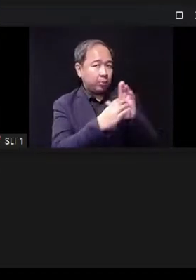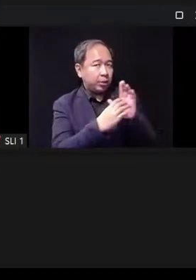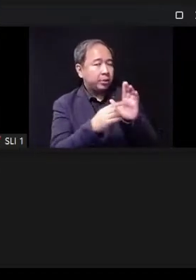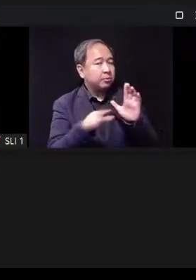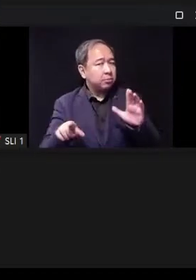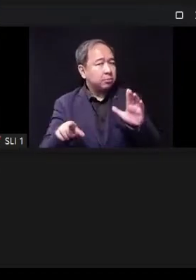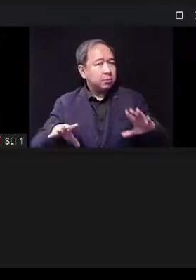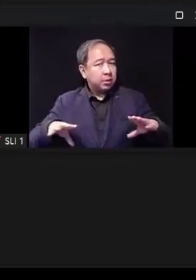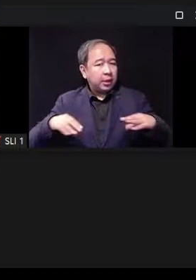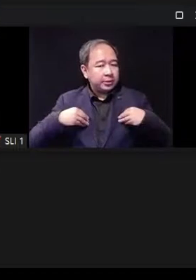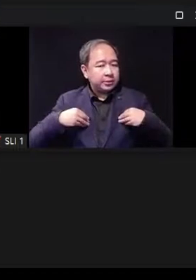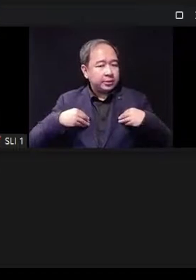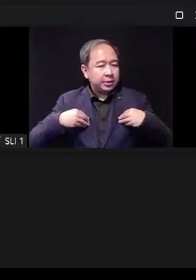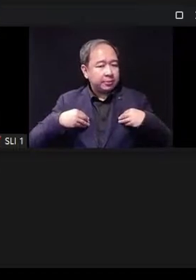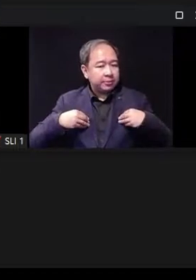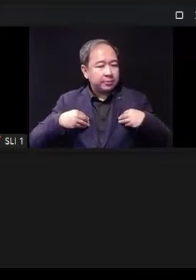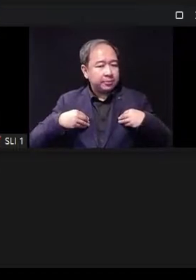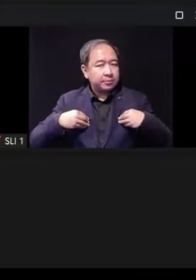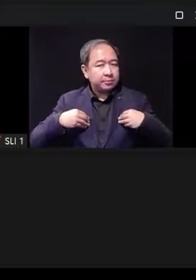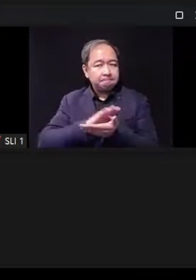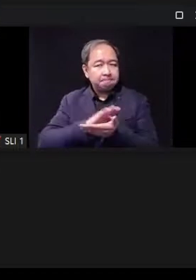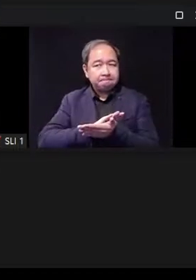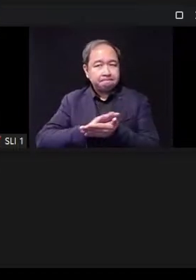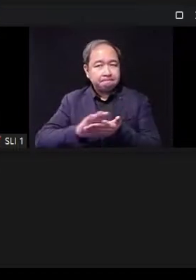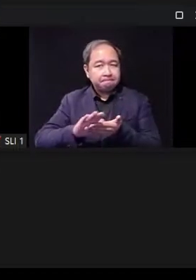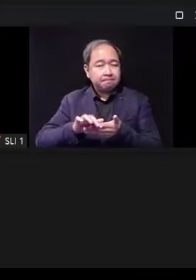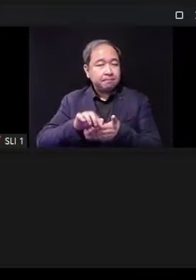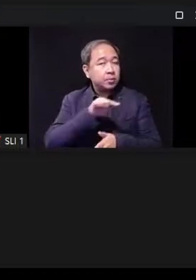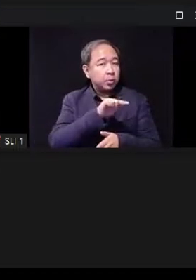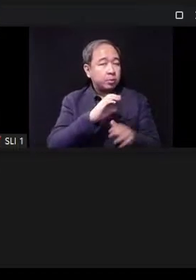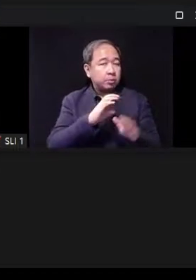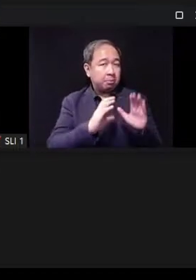the finalization of this paragraph, or?